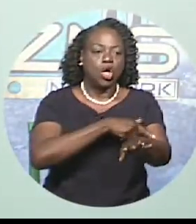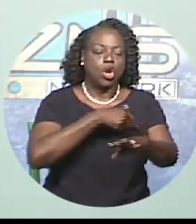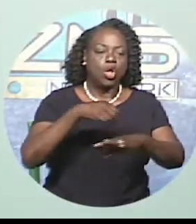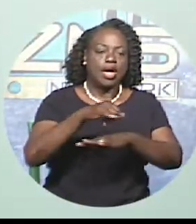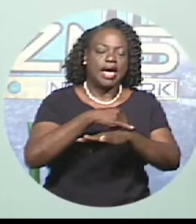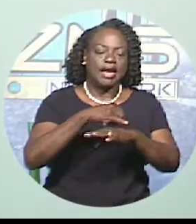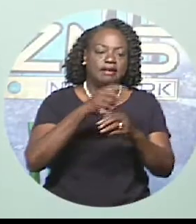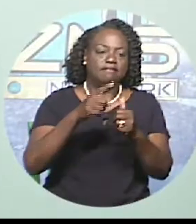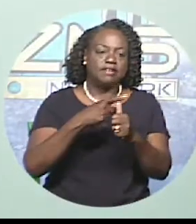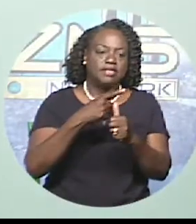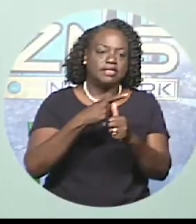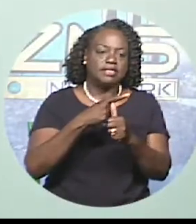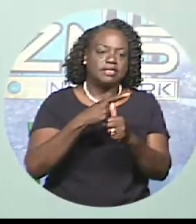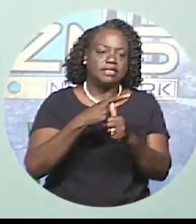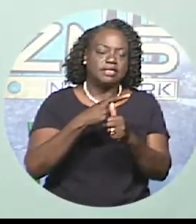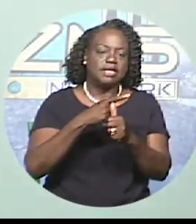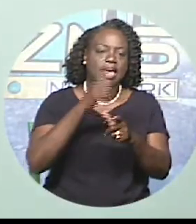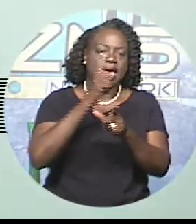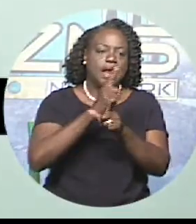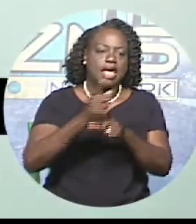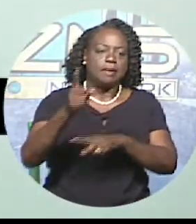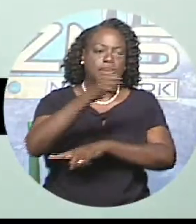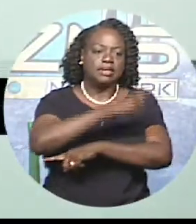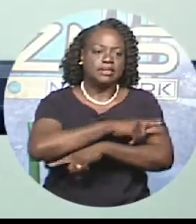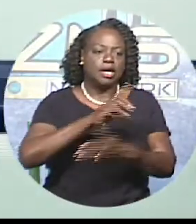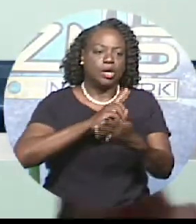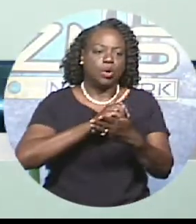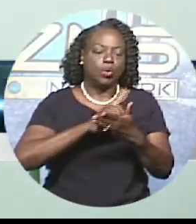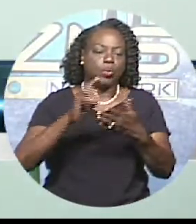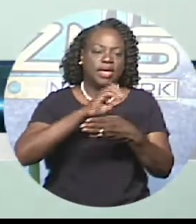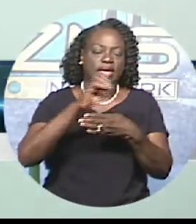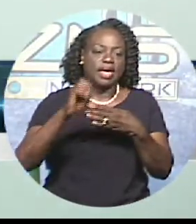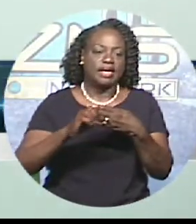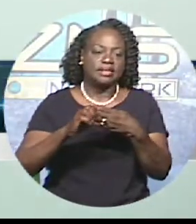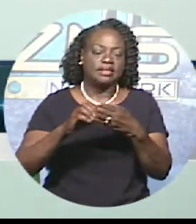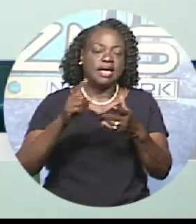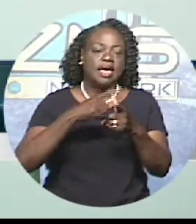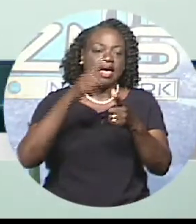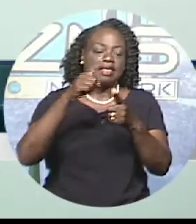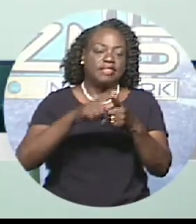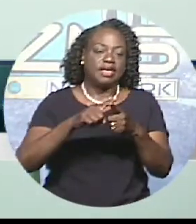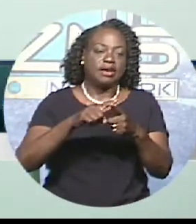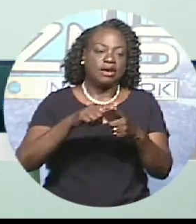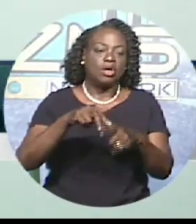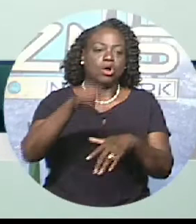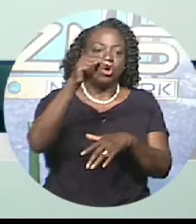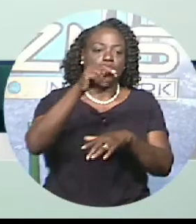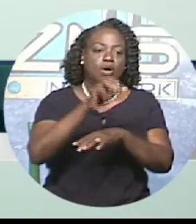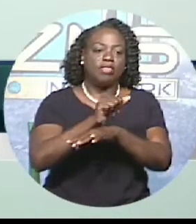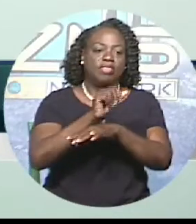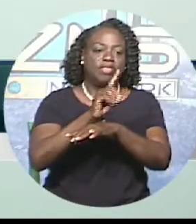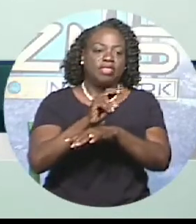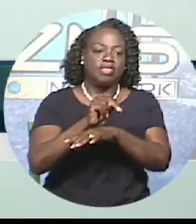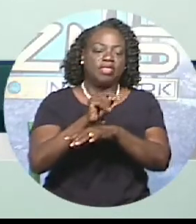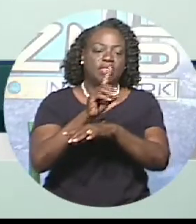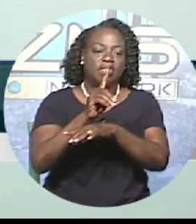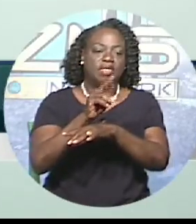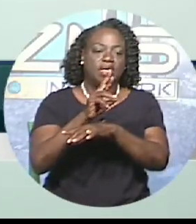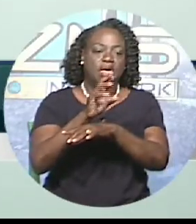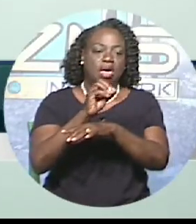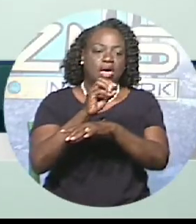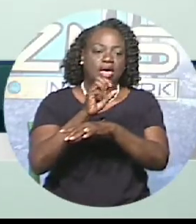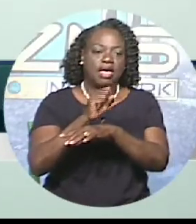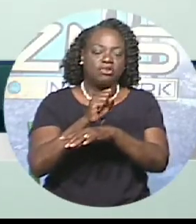Labor Day weekend. And then, of course, we have the Independence Regatta in North Andres. And then after that, we have the August